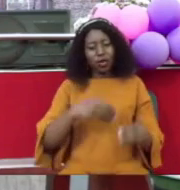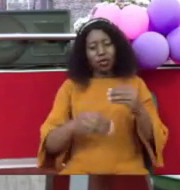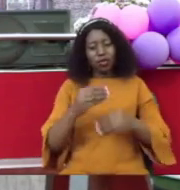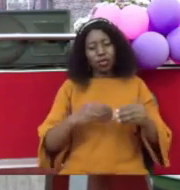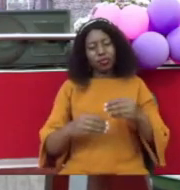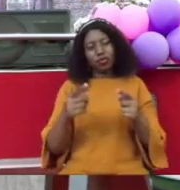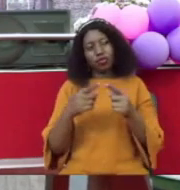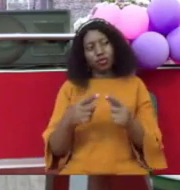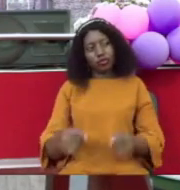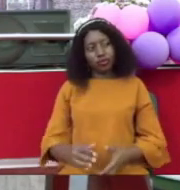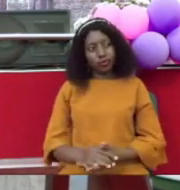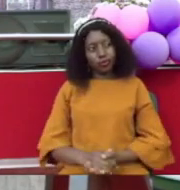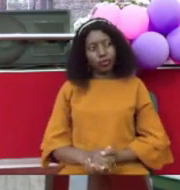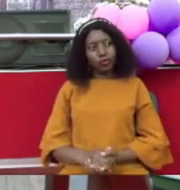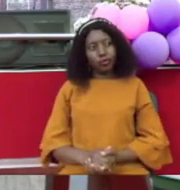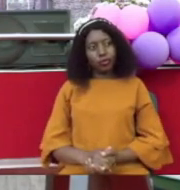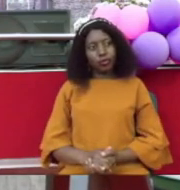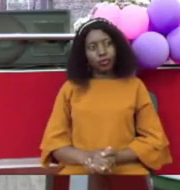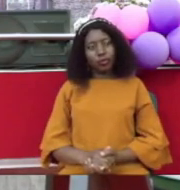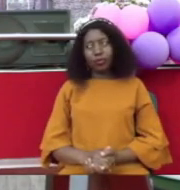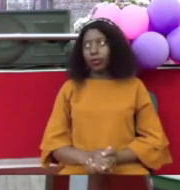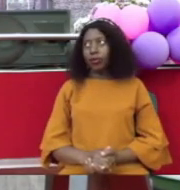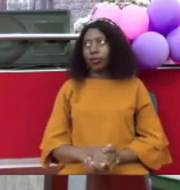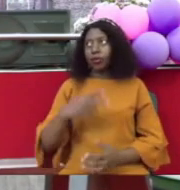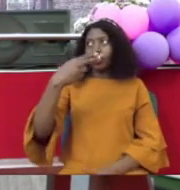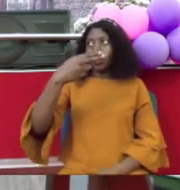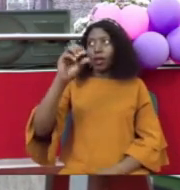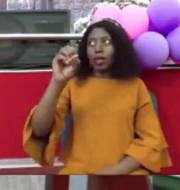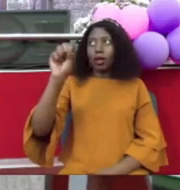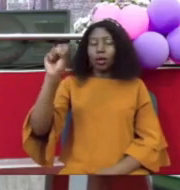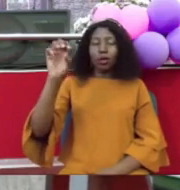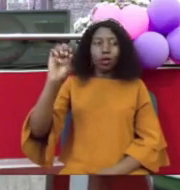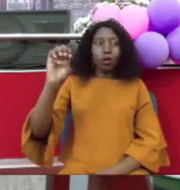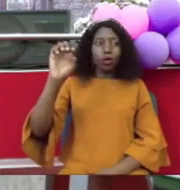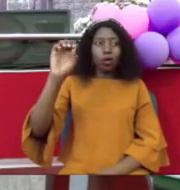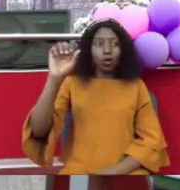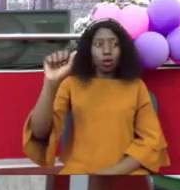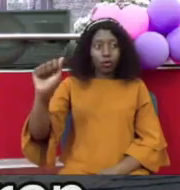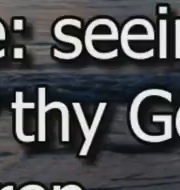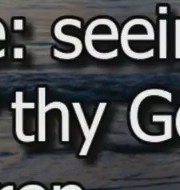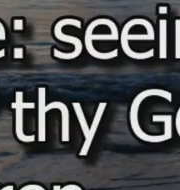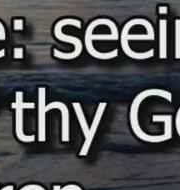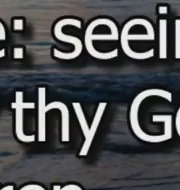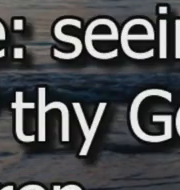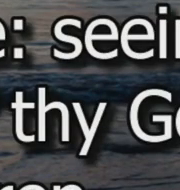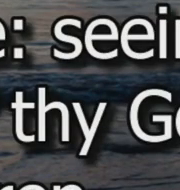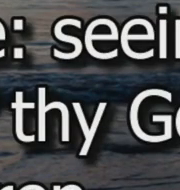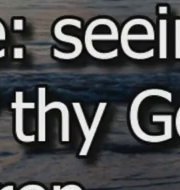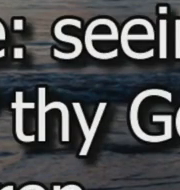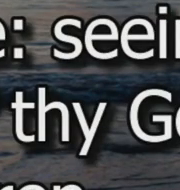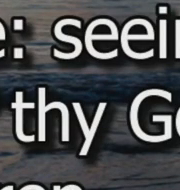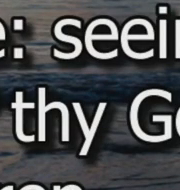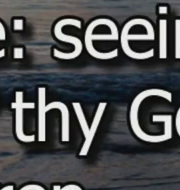tunahusika kuchangia. Hosea 4:6 says, my people perish for lack of knowledge. 4:6, watu wangu wanaangamia kwa kukosa